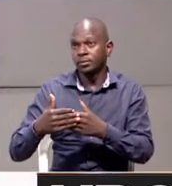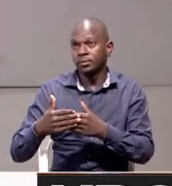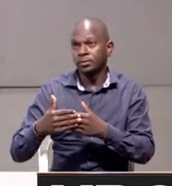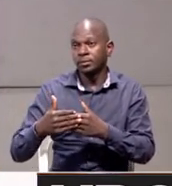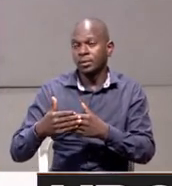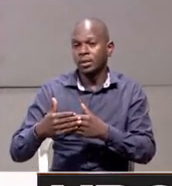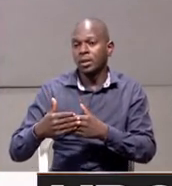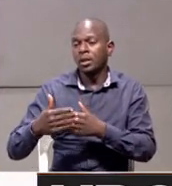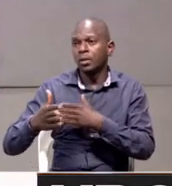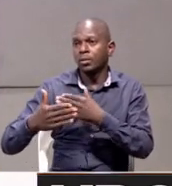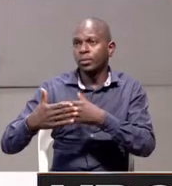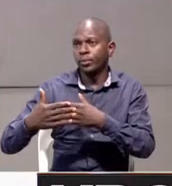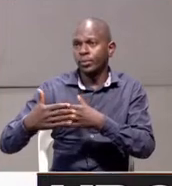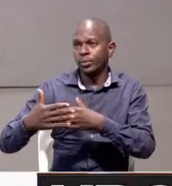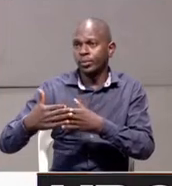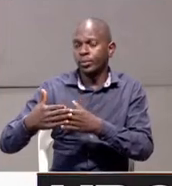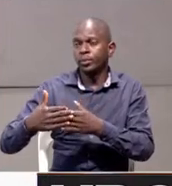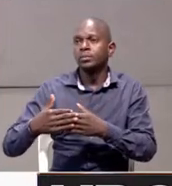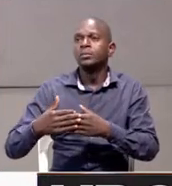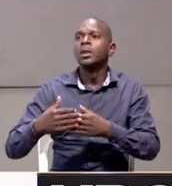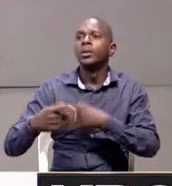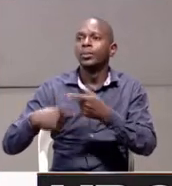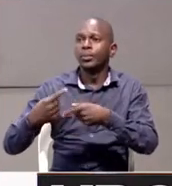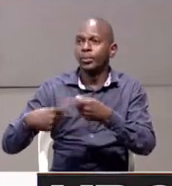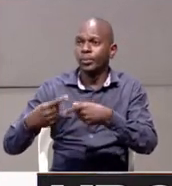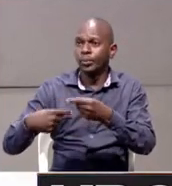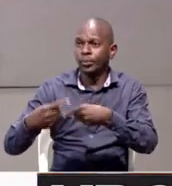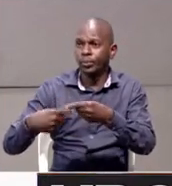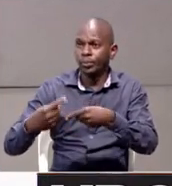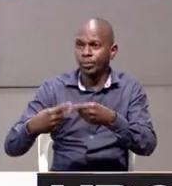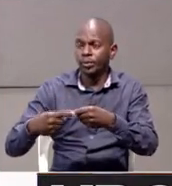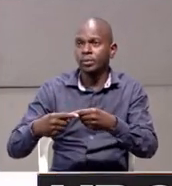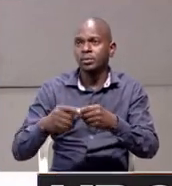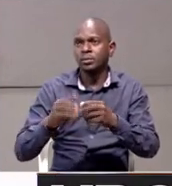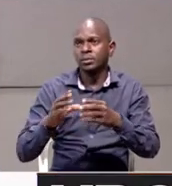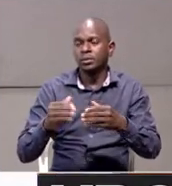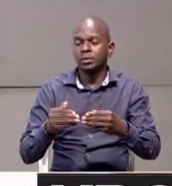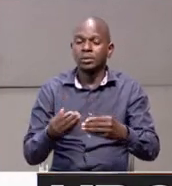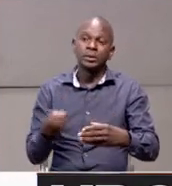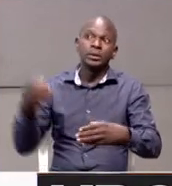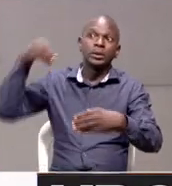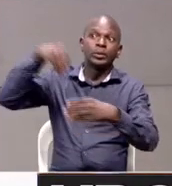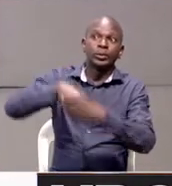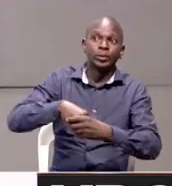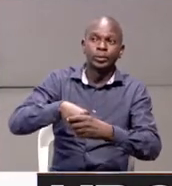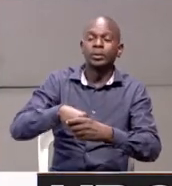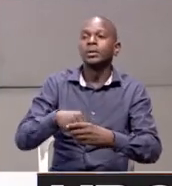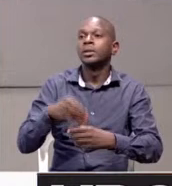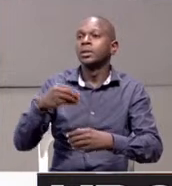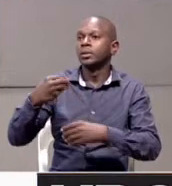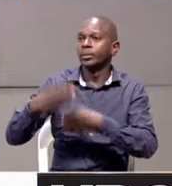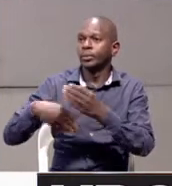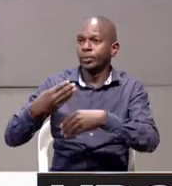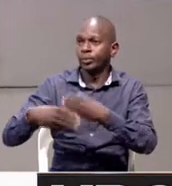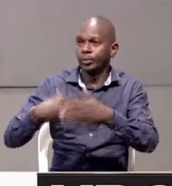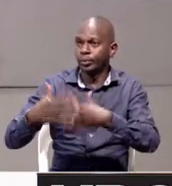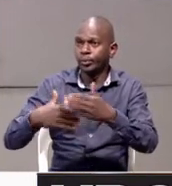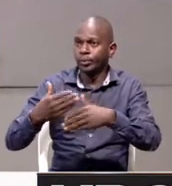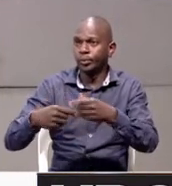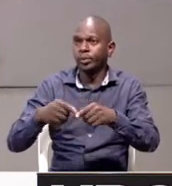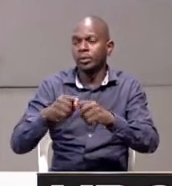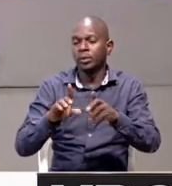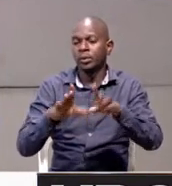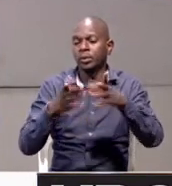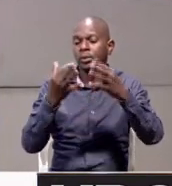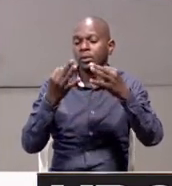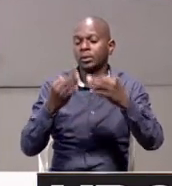grinds itself instead of grinding the input that has been given to it to process it into the